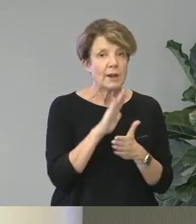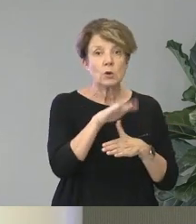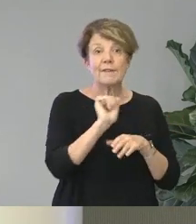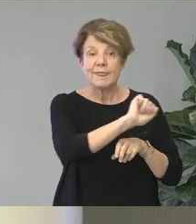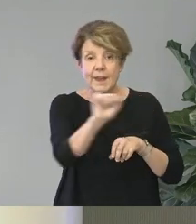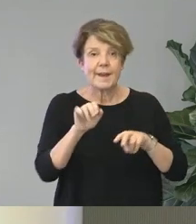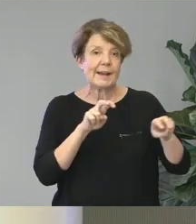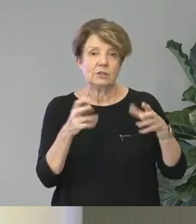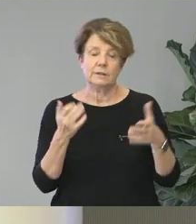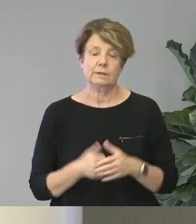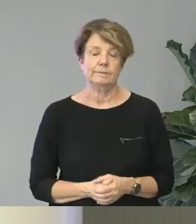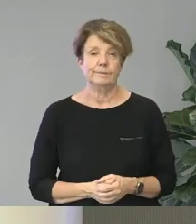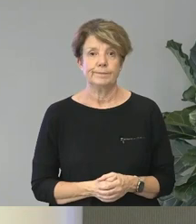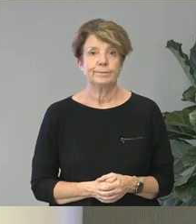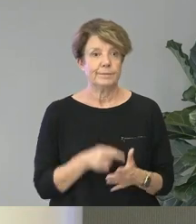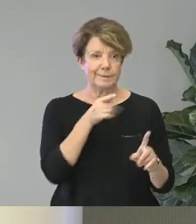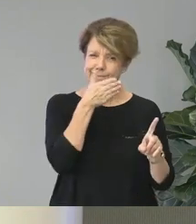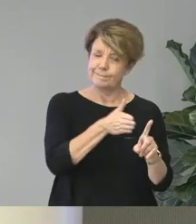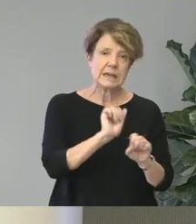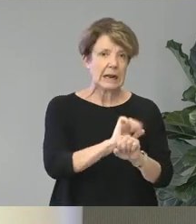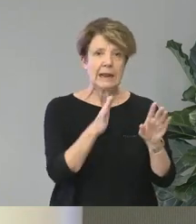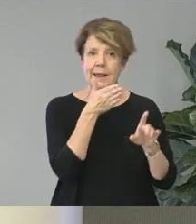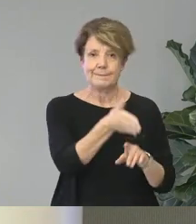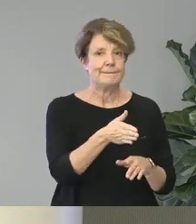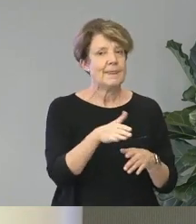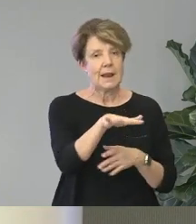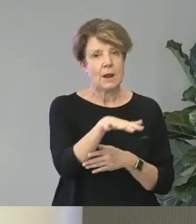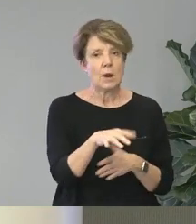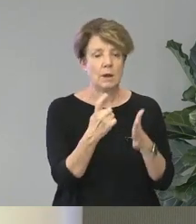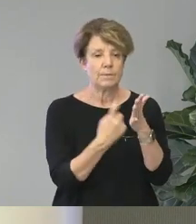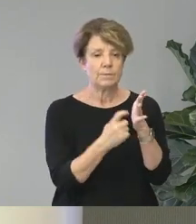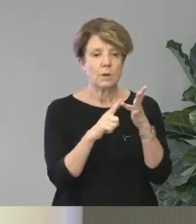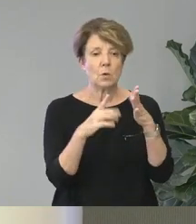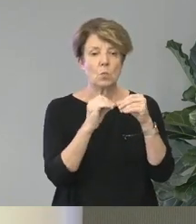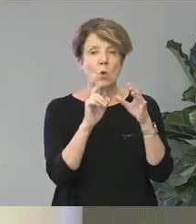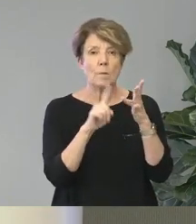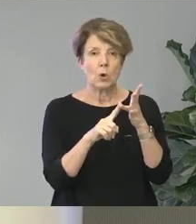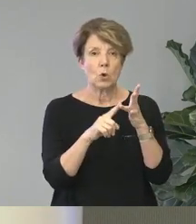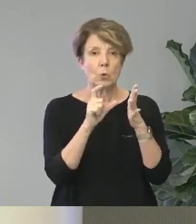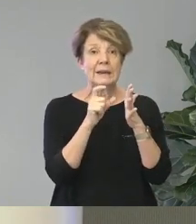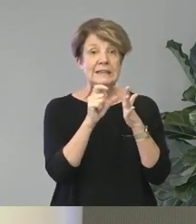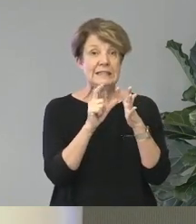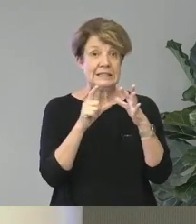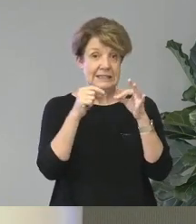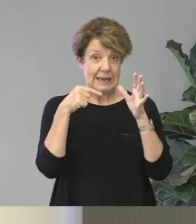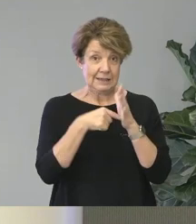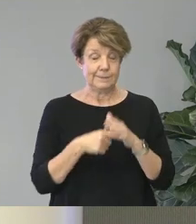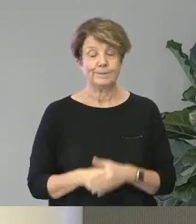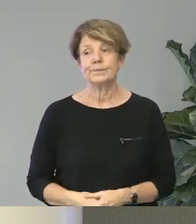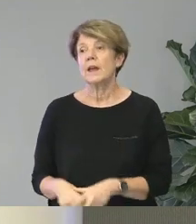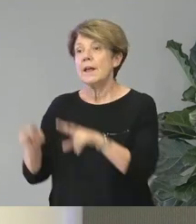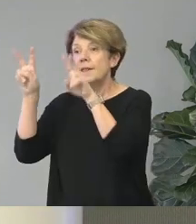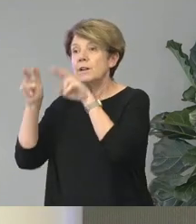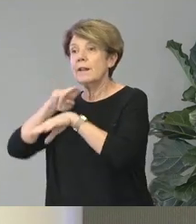actions could not be clearer. The title of our national conversation